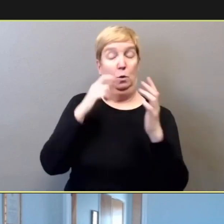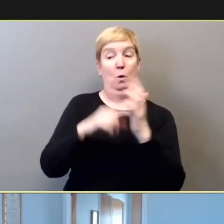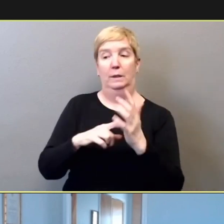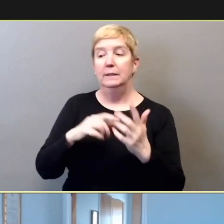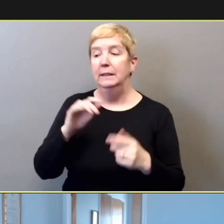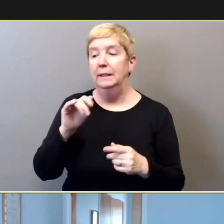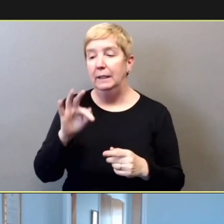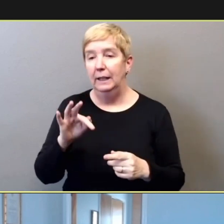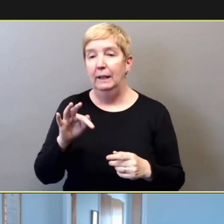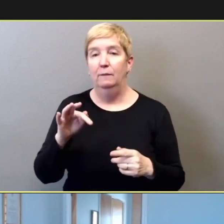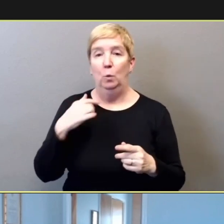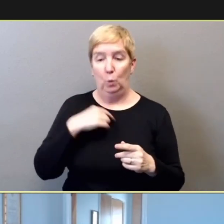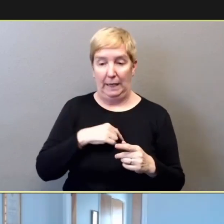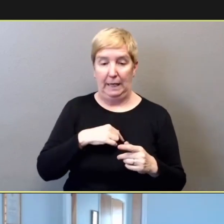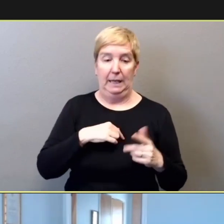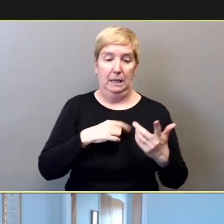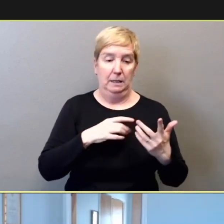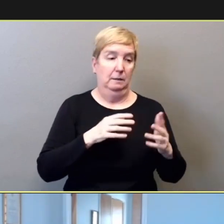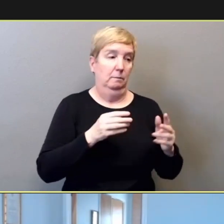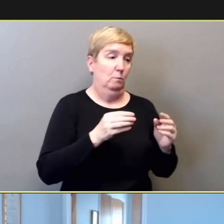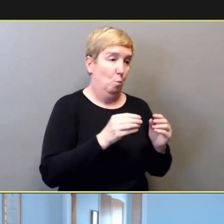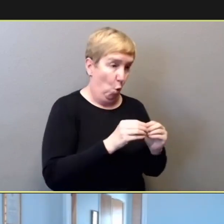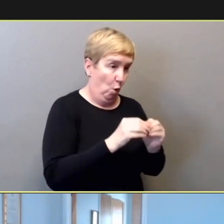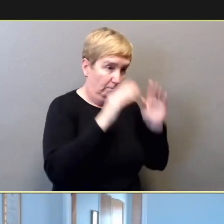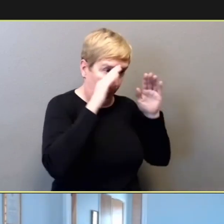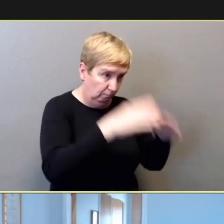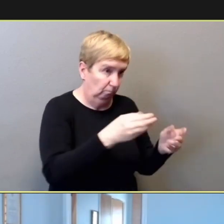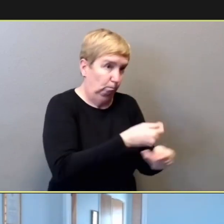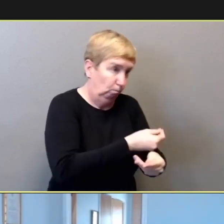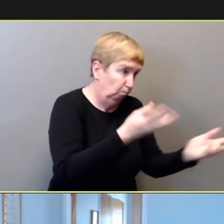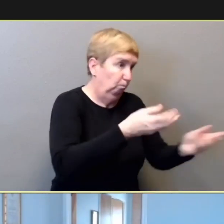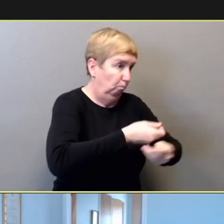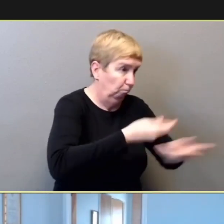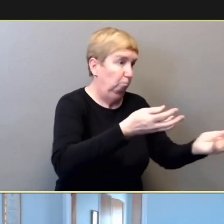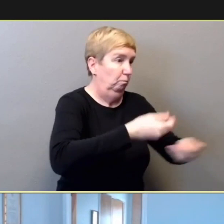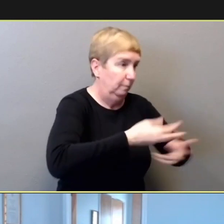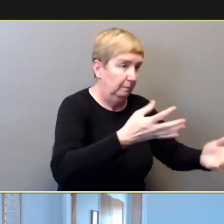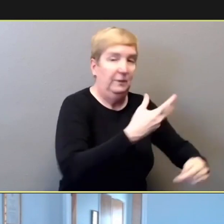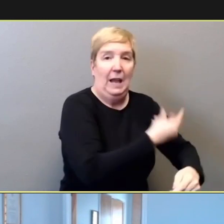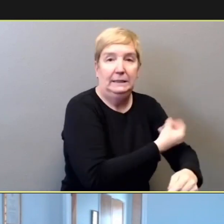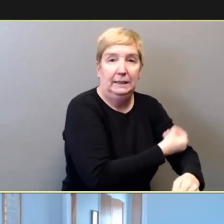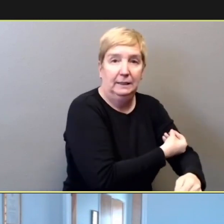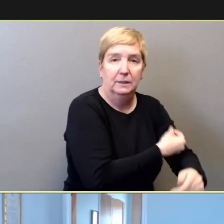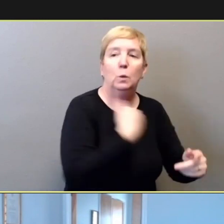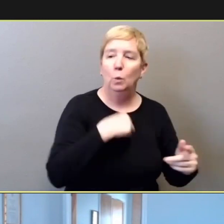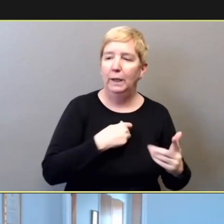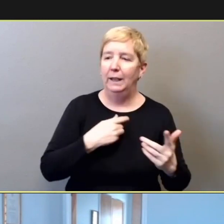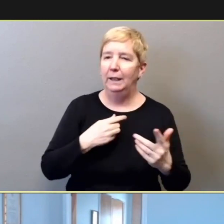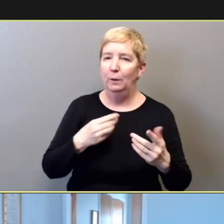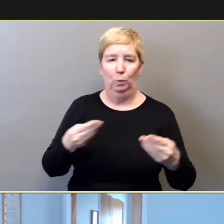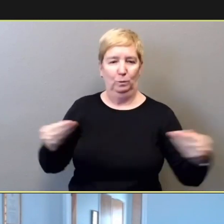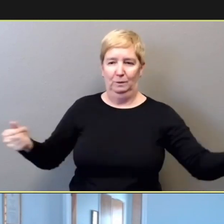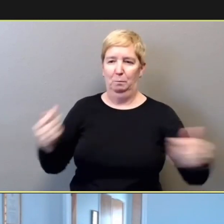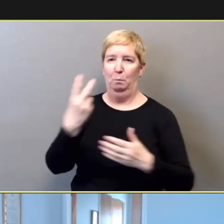by accelerating efforts to vulnerable communities, we're actually able to do both. But I don't know,